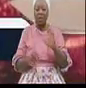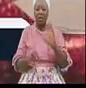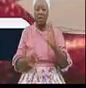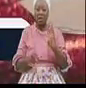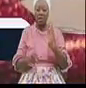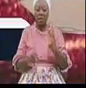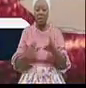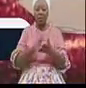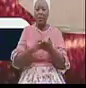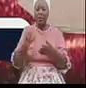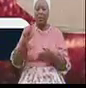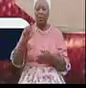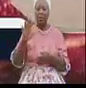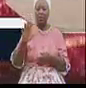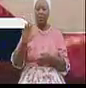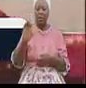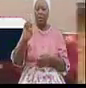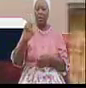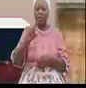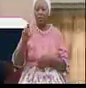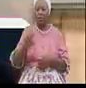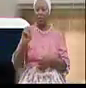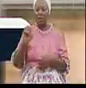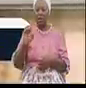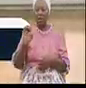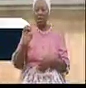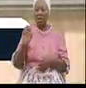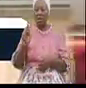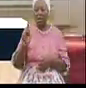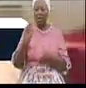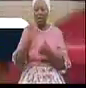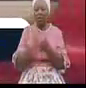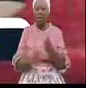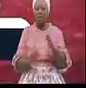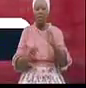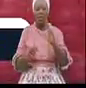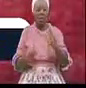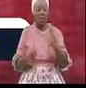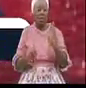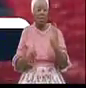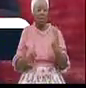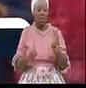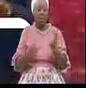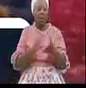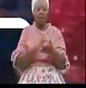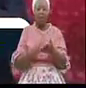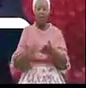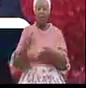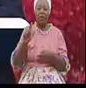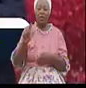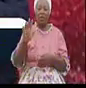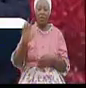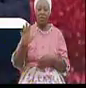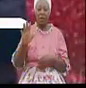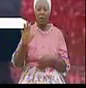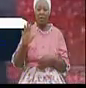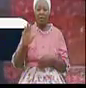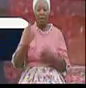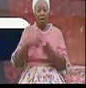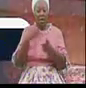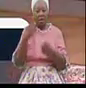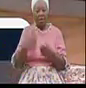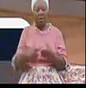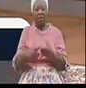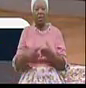verse 25. Ezekiel chapter 36 from verse 25.